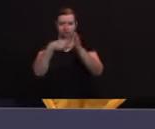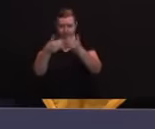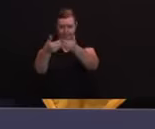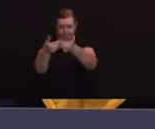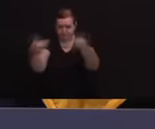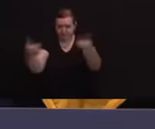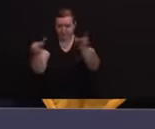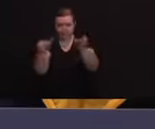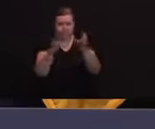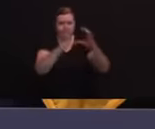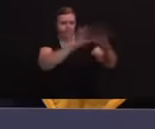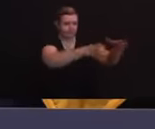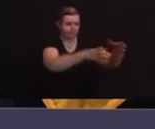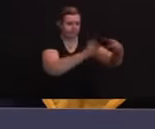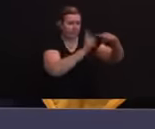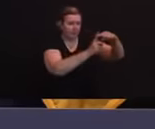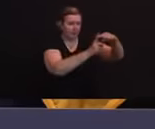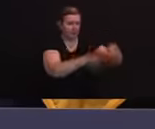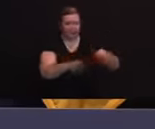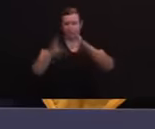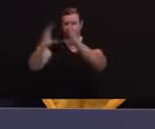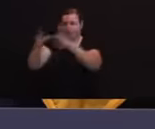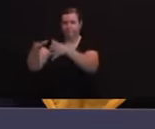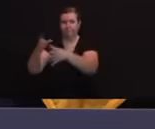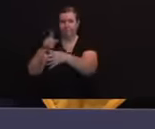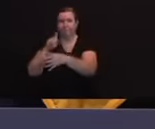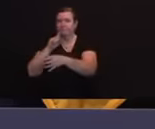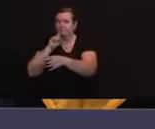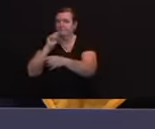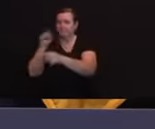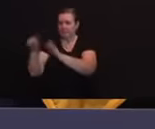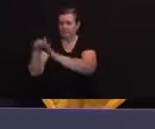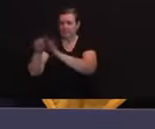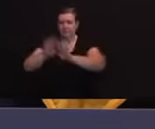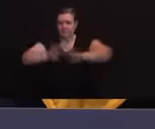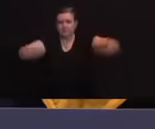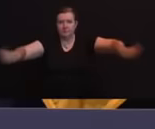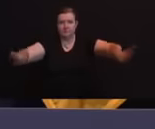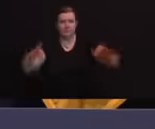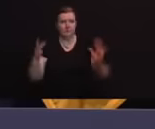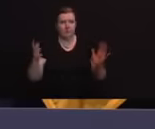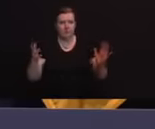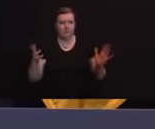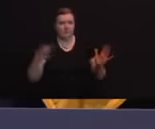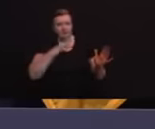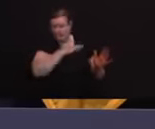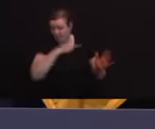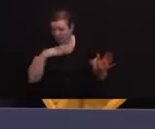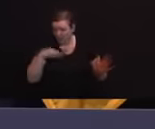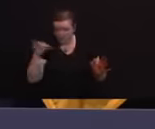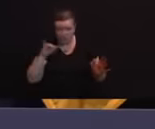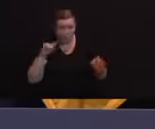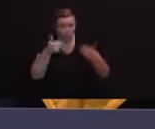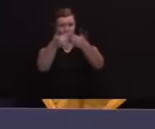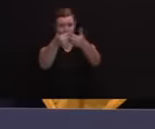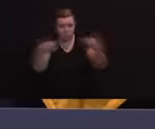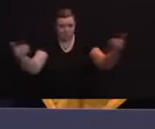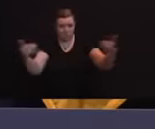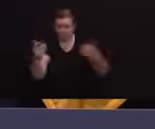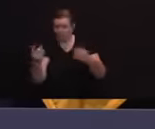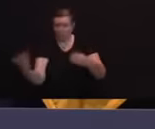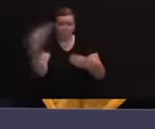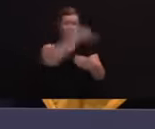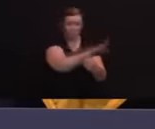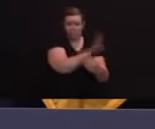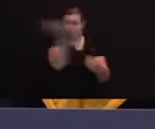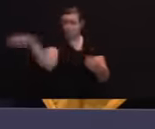patients, separating them, and separating staff as well. And thank you for going through the risks that we still have with long-term